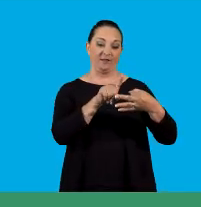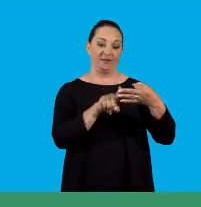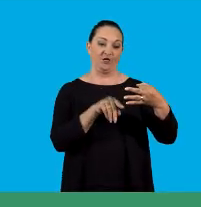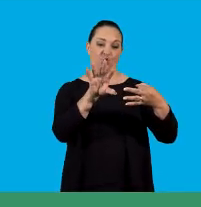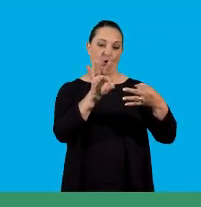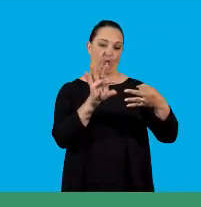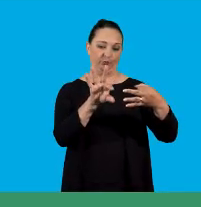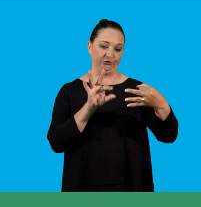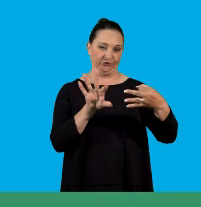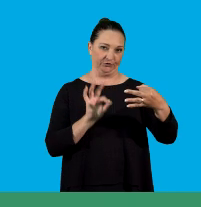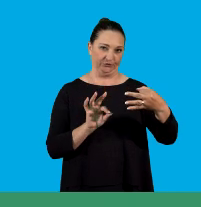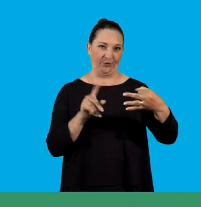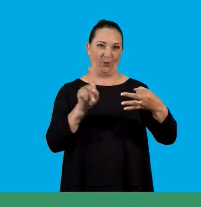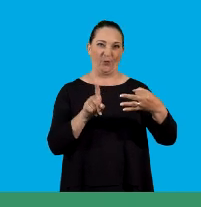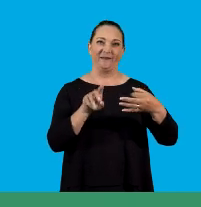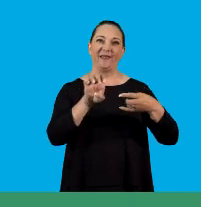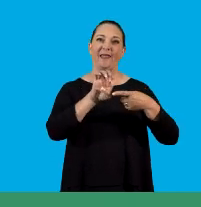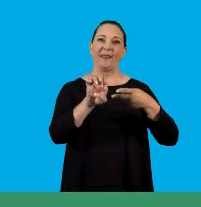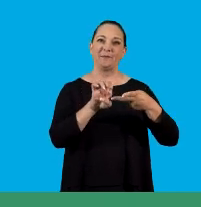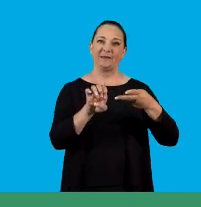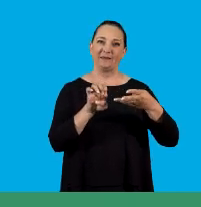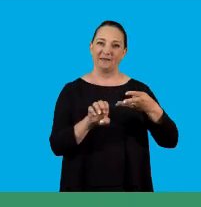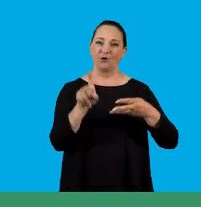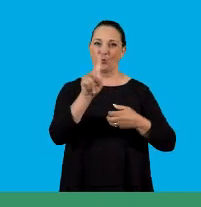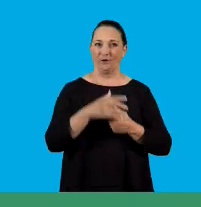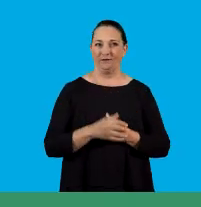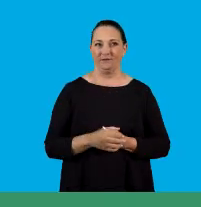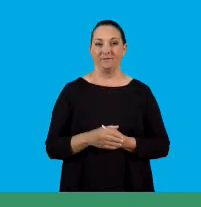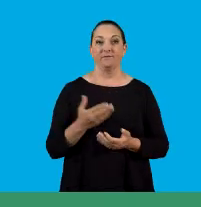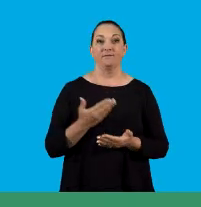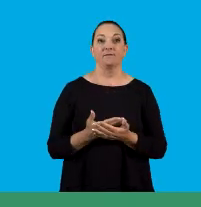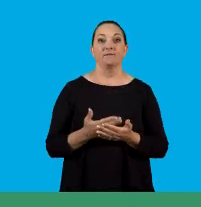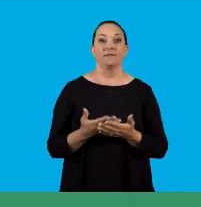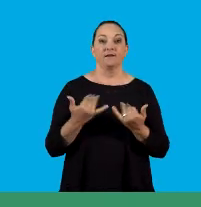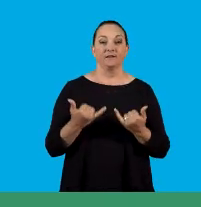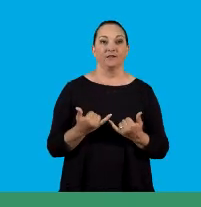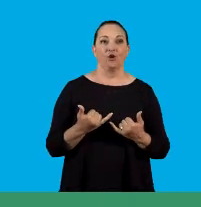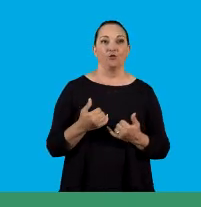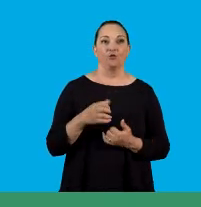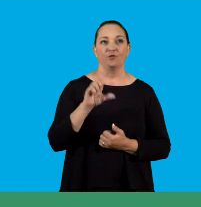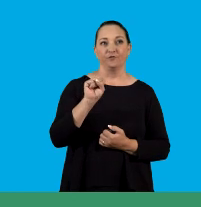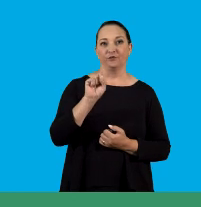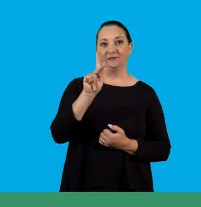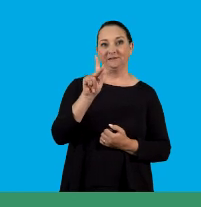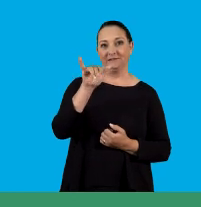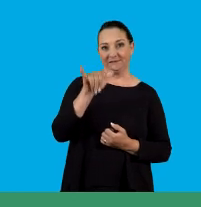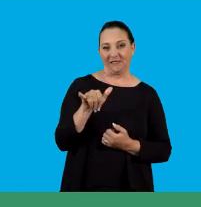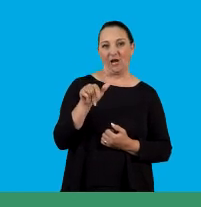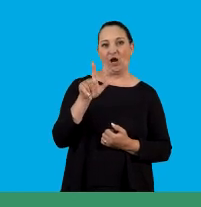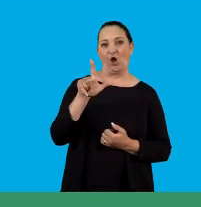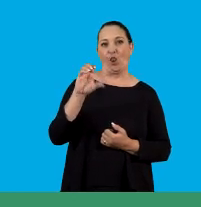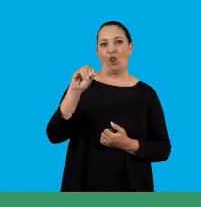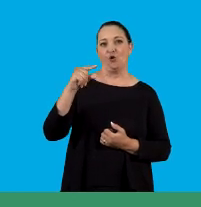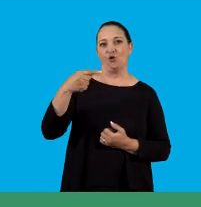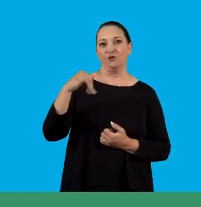3 options and which elements are directly being implemented by Sky Logistics. So looking into